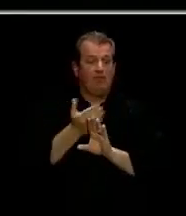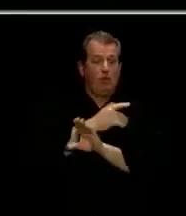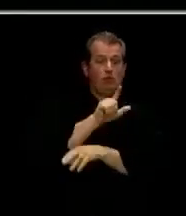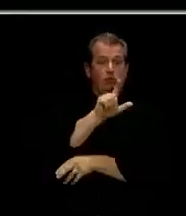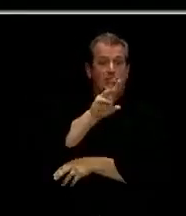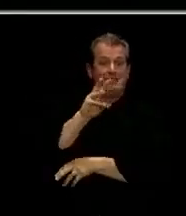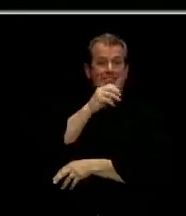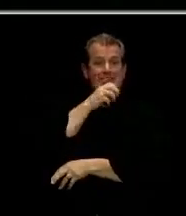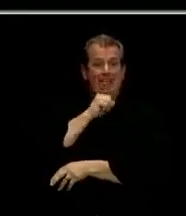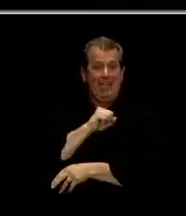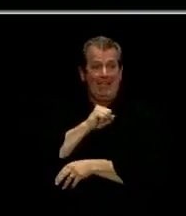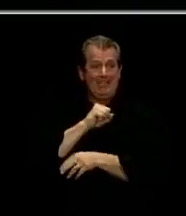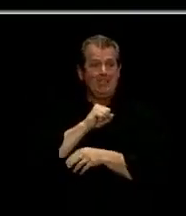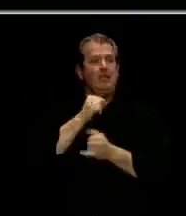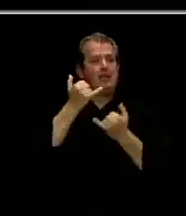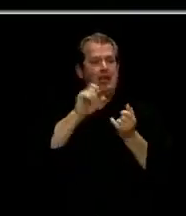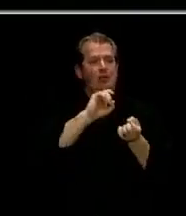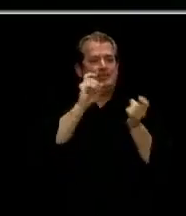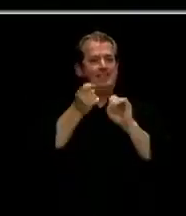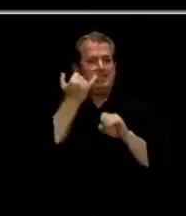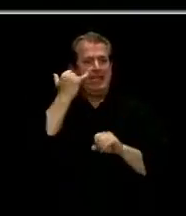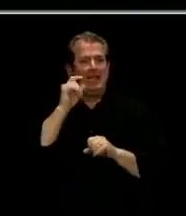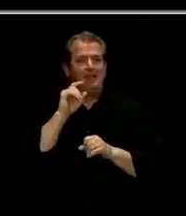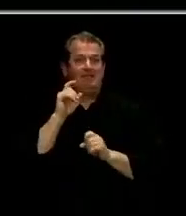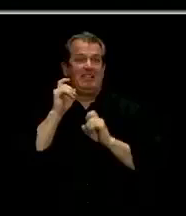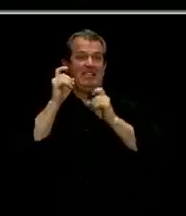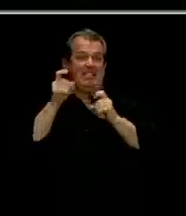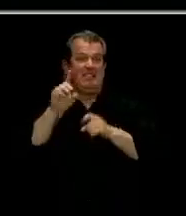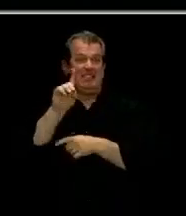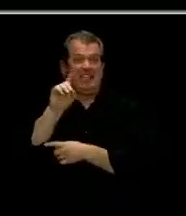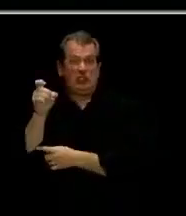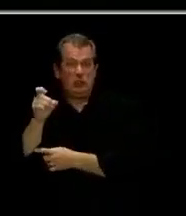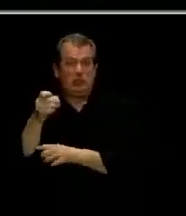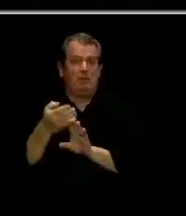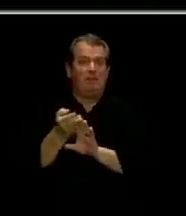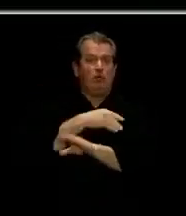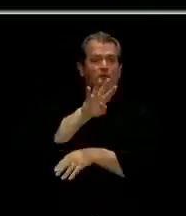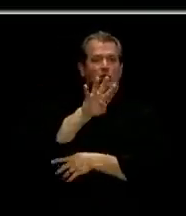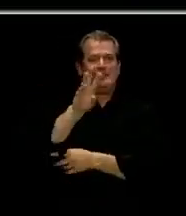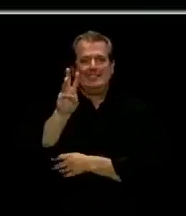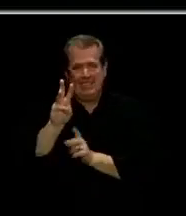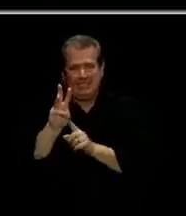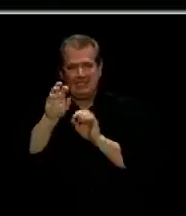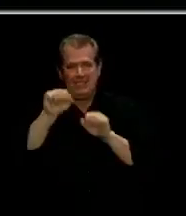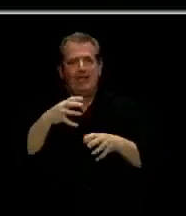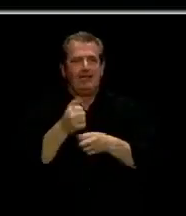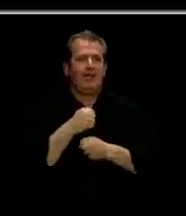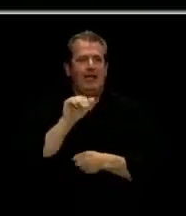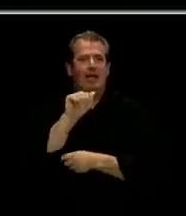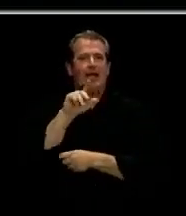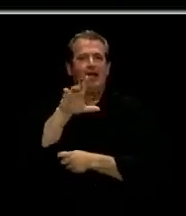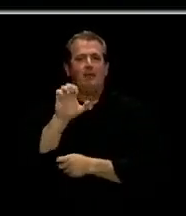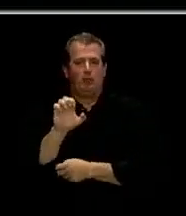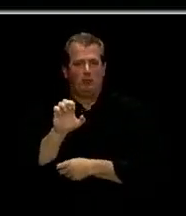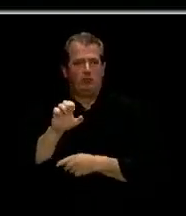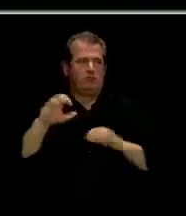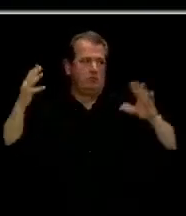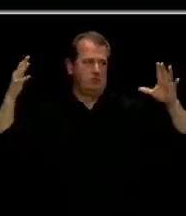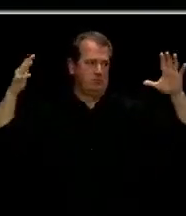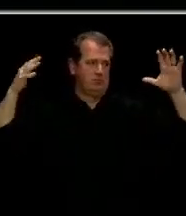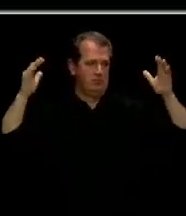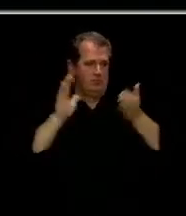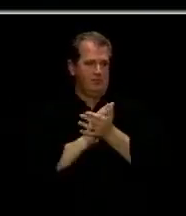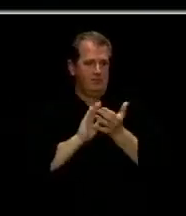26 to up to 46. So we'll be serving more individuals with mental health diagnosis. Right, it's a huge